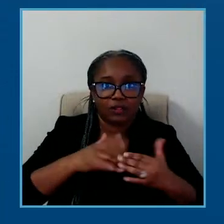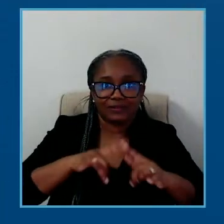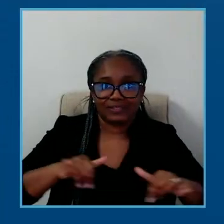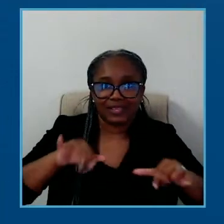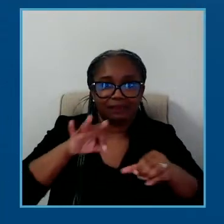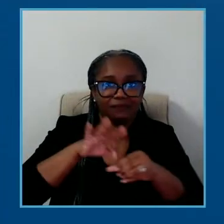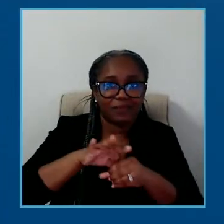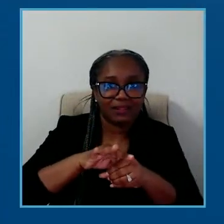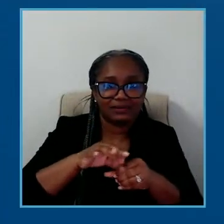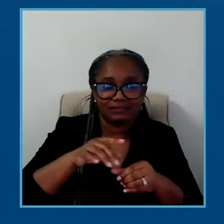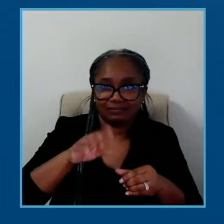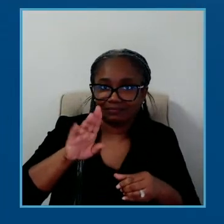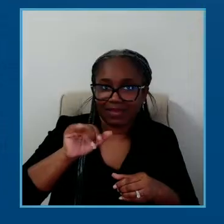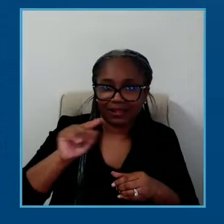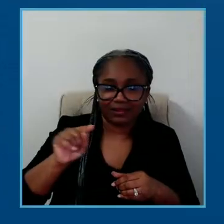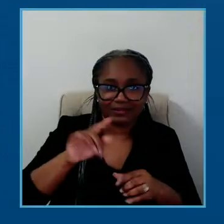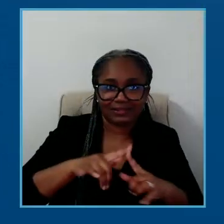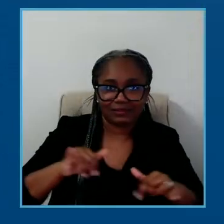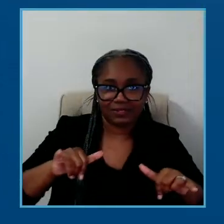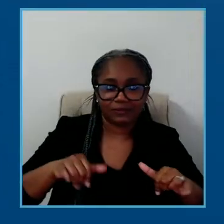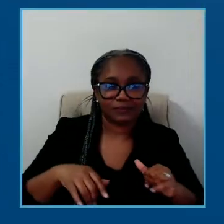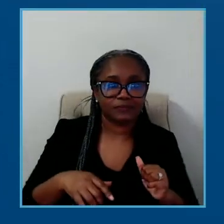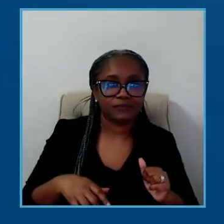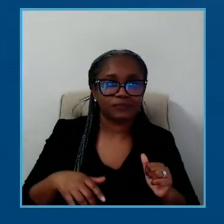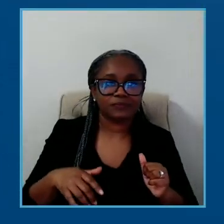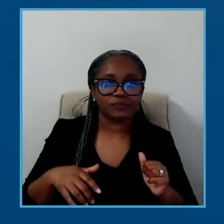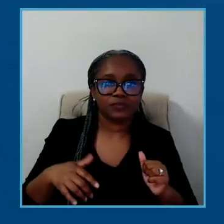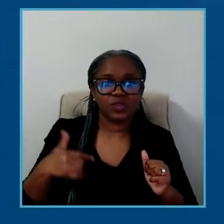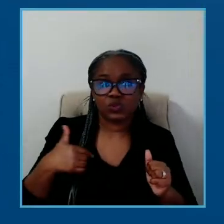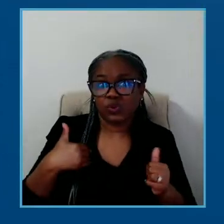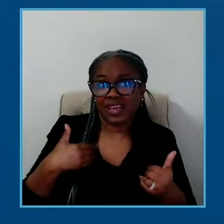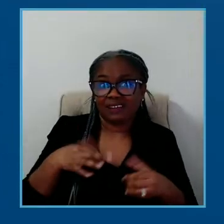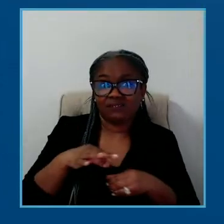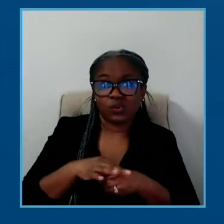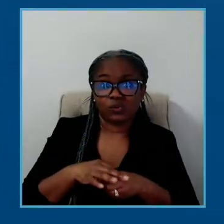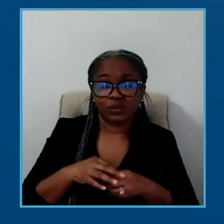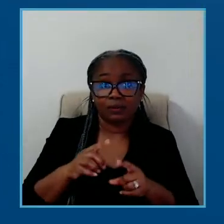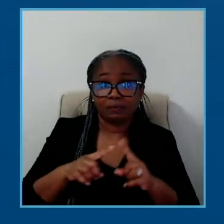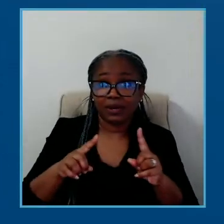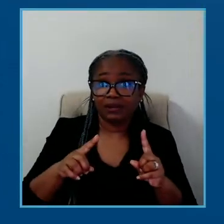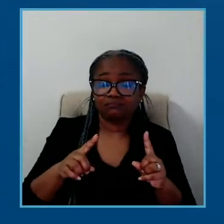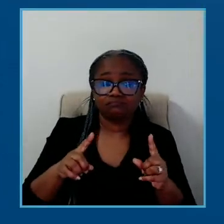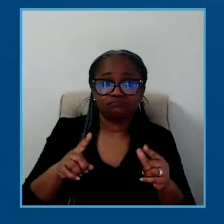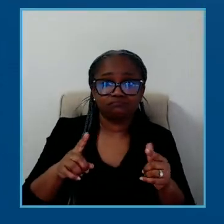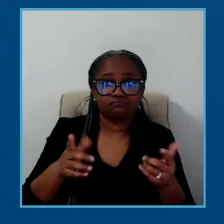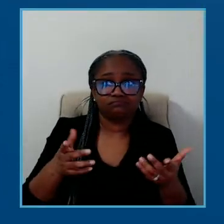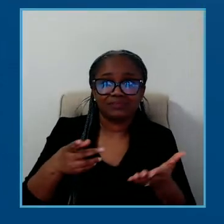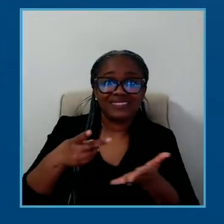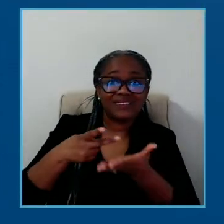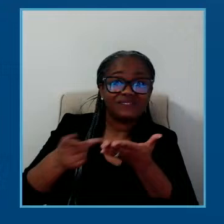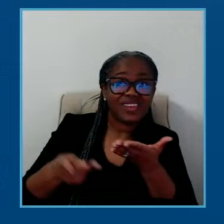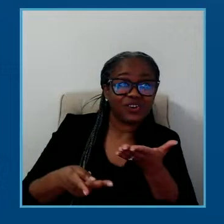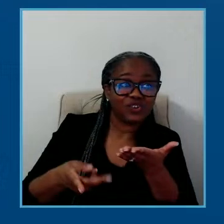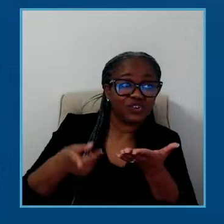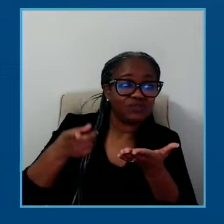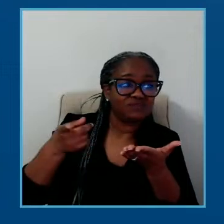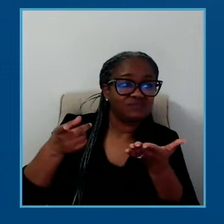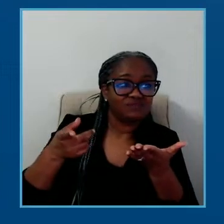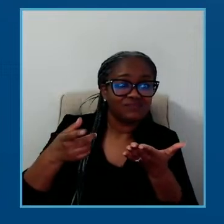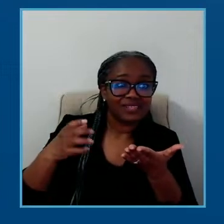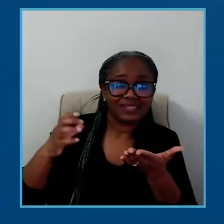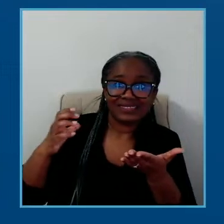the failure here that no chair can take responsibility for this. You can't give the chair the